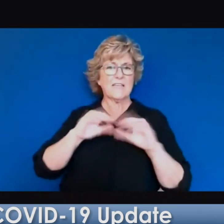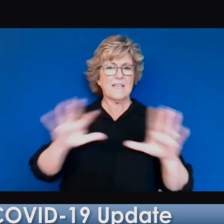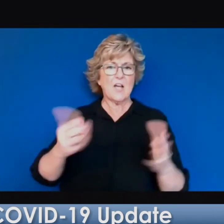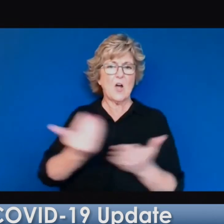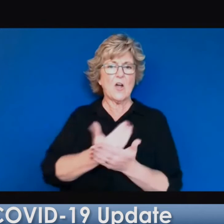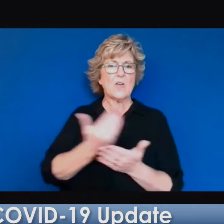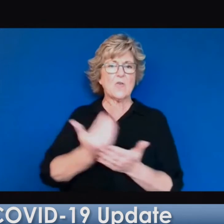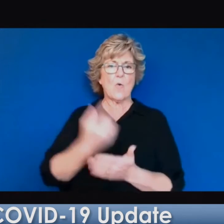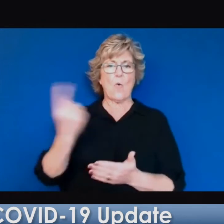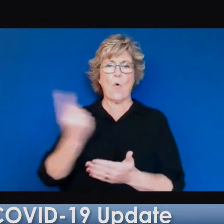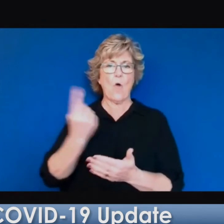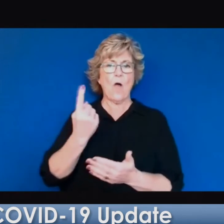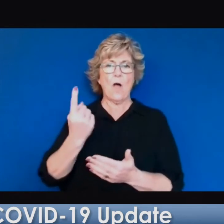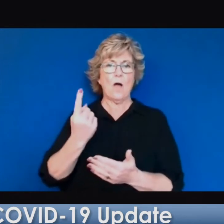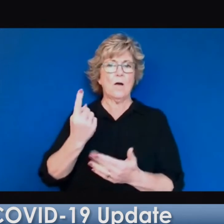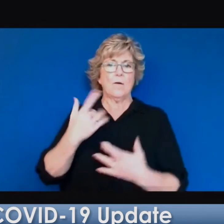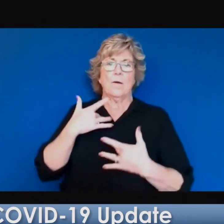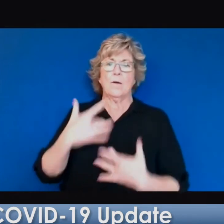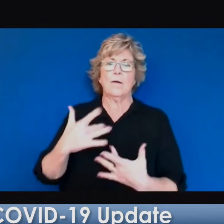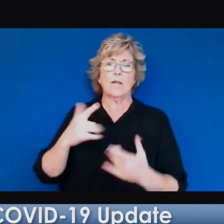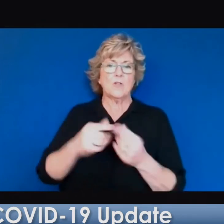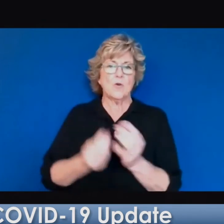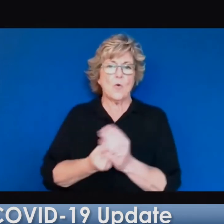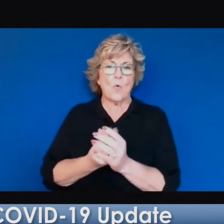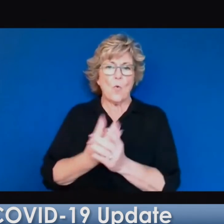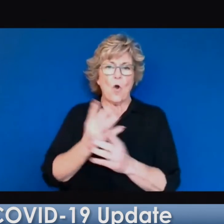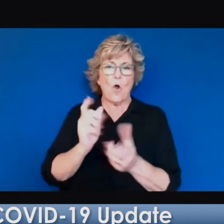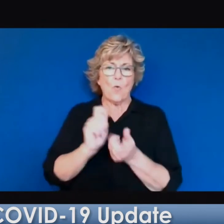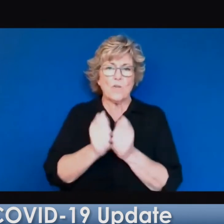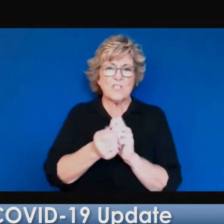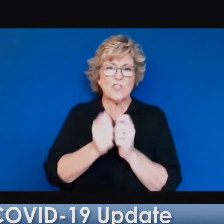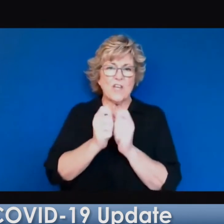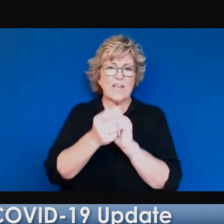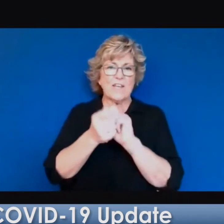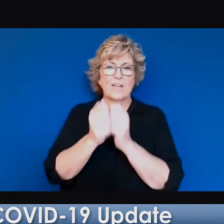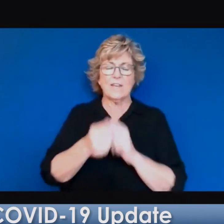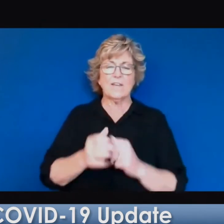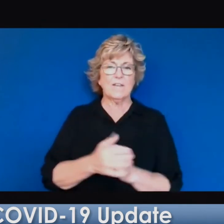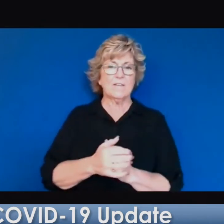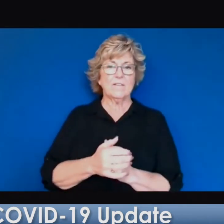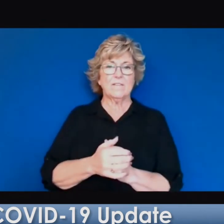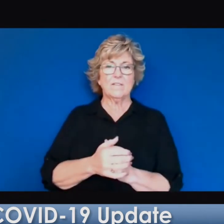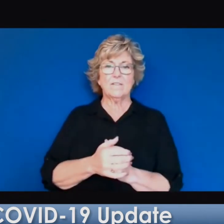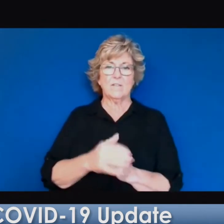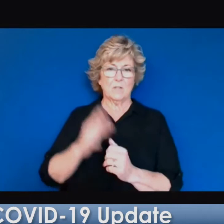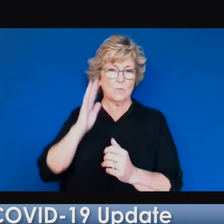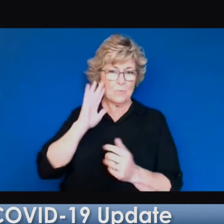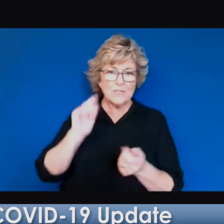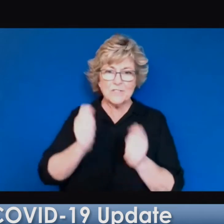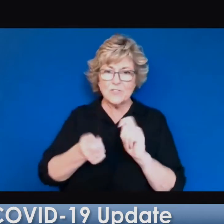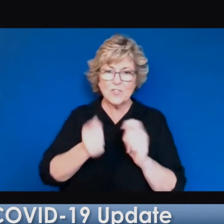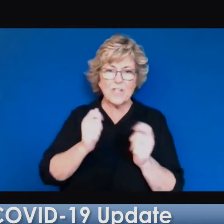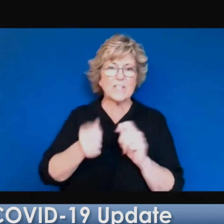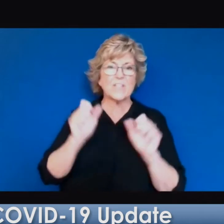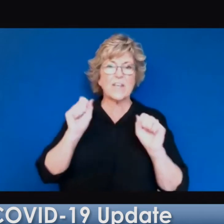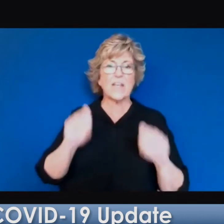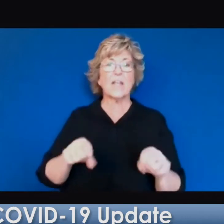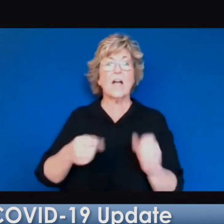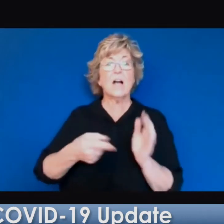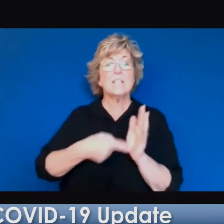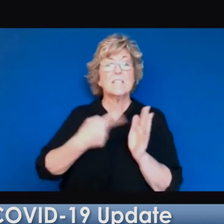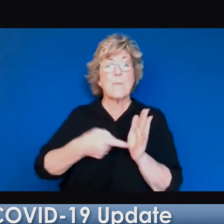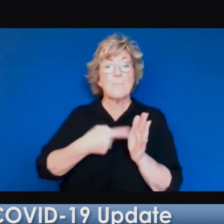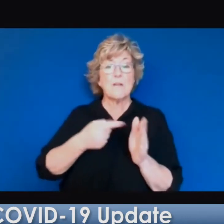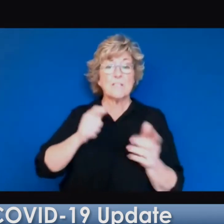viruses, are always prone to mutations, meaning that its genetic code changes a little bit. And sometimes